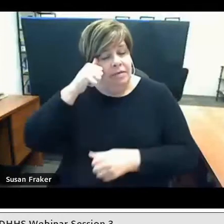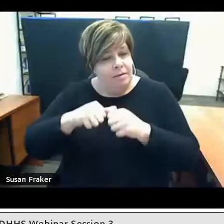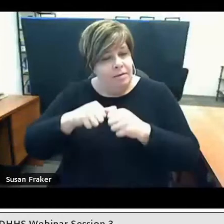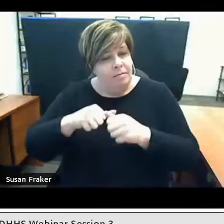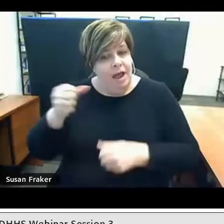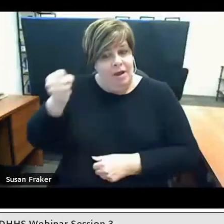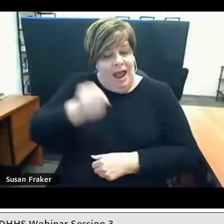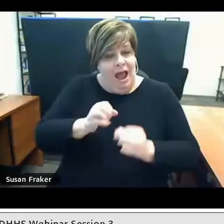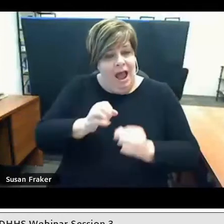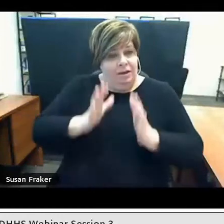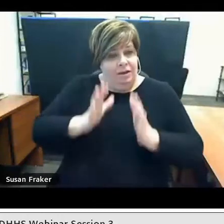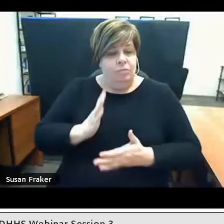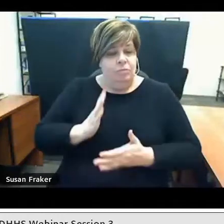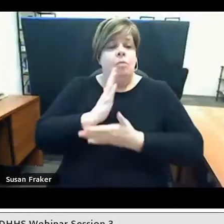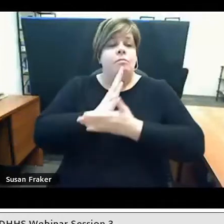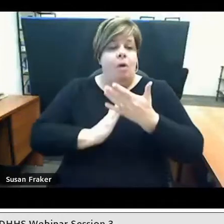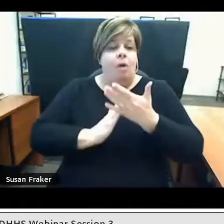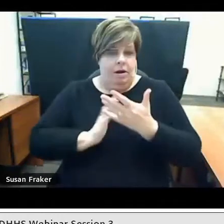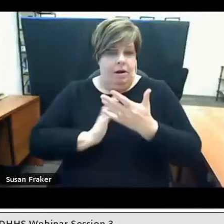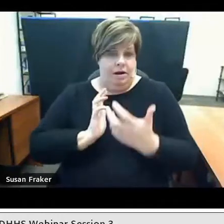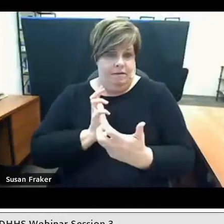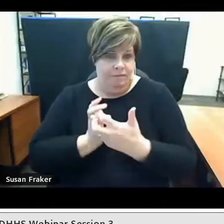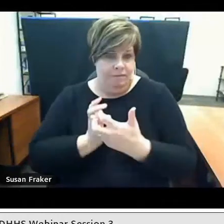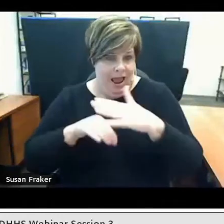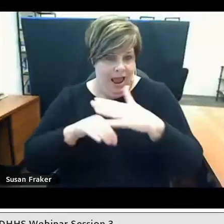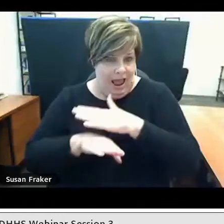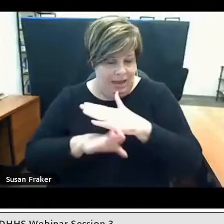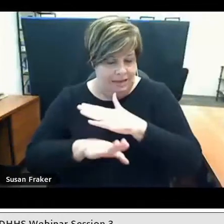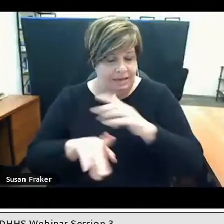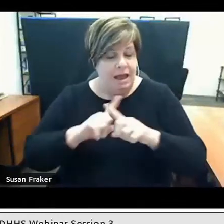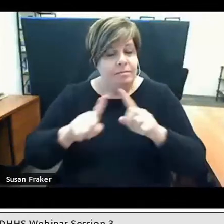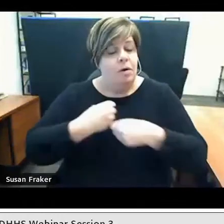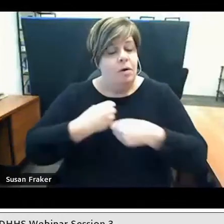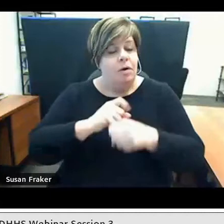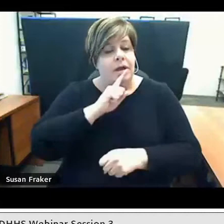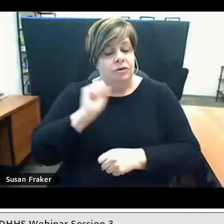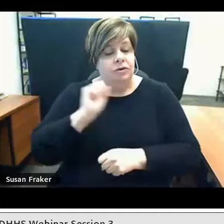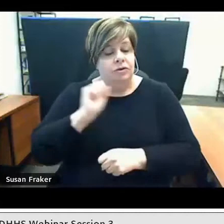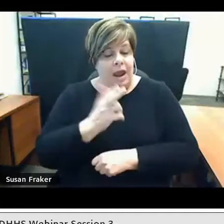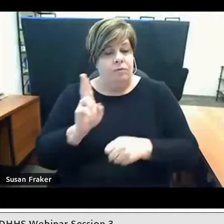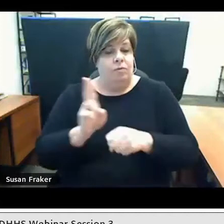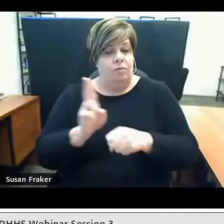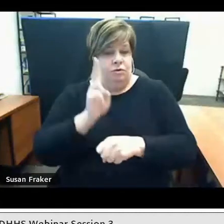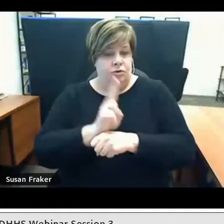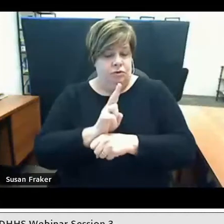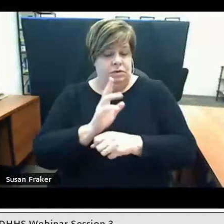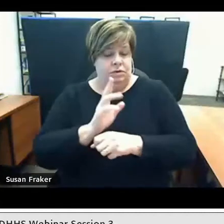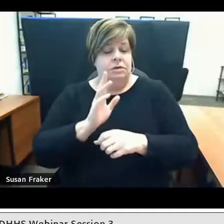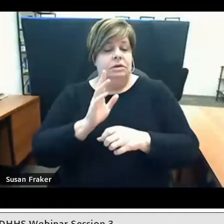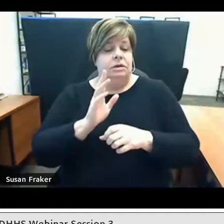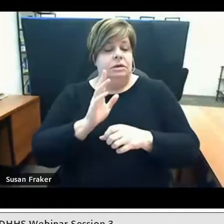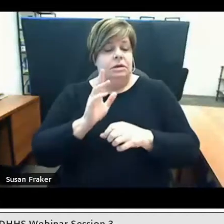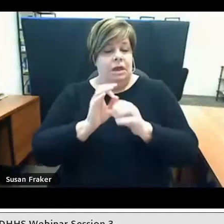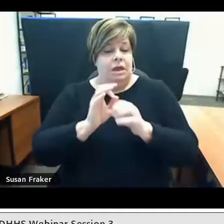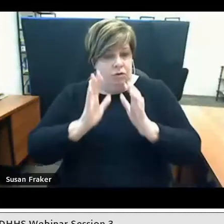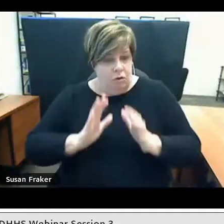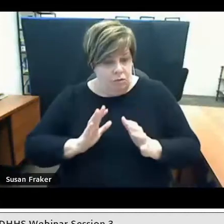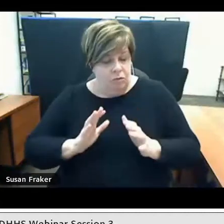the access that's needed. But we want to make sure that everyone involved in substance use with the deaf community, substance use